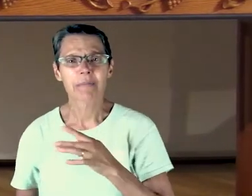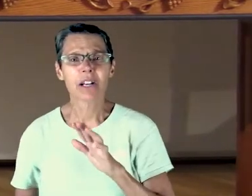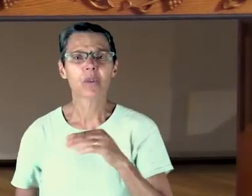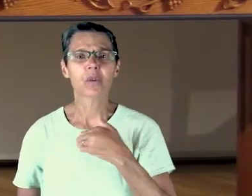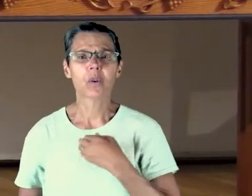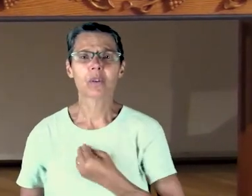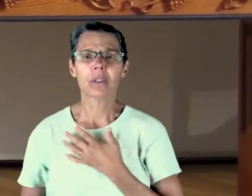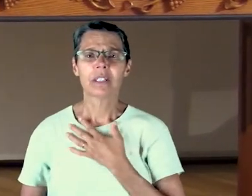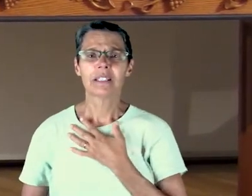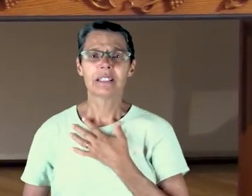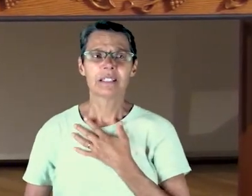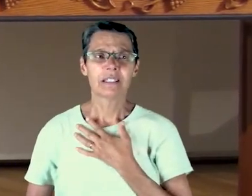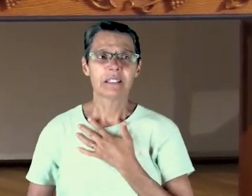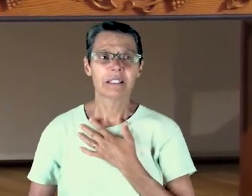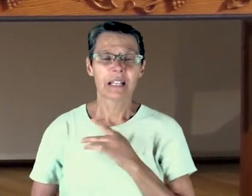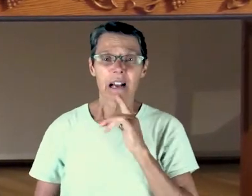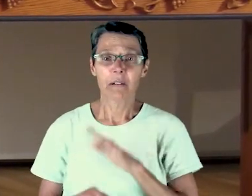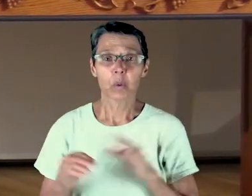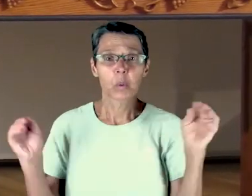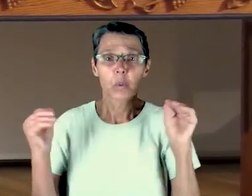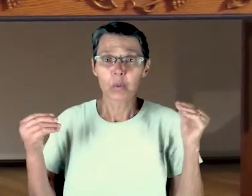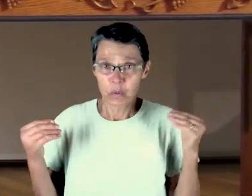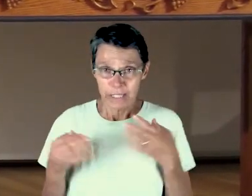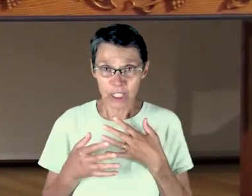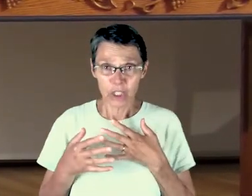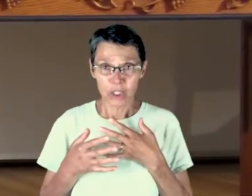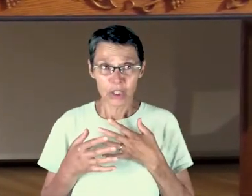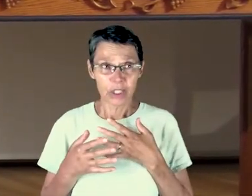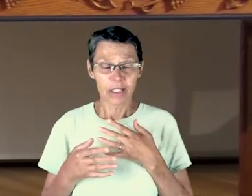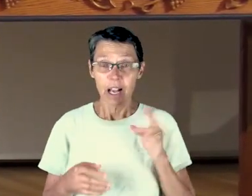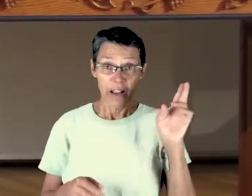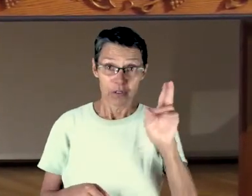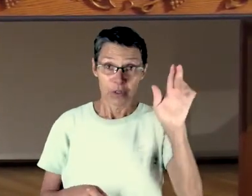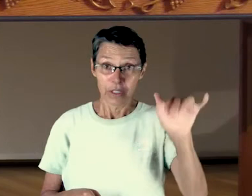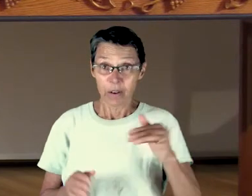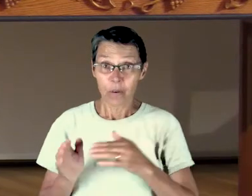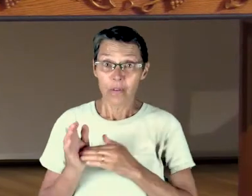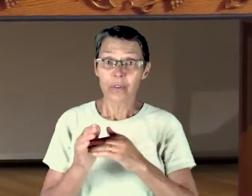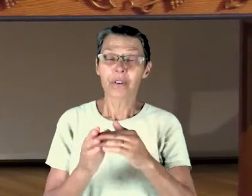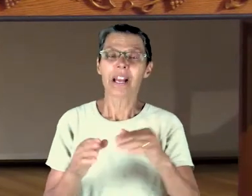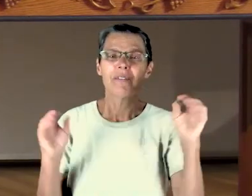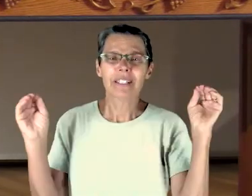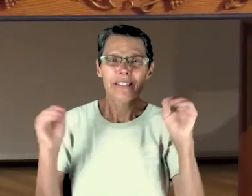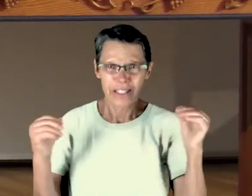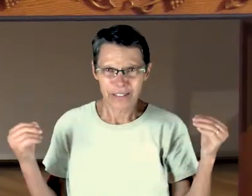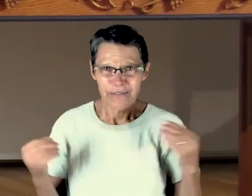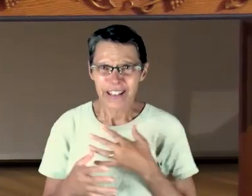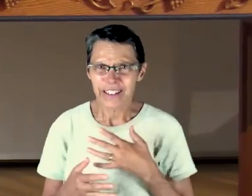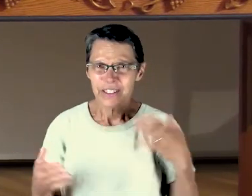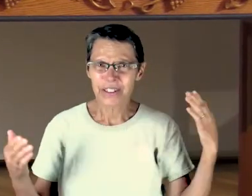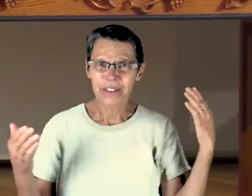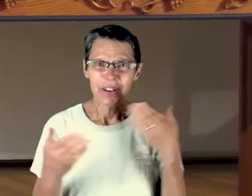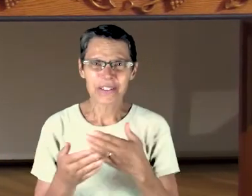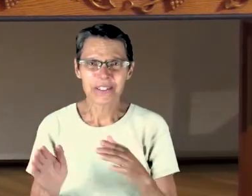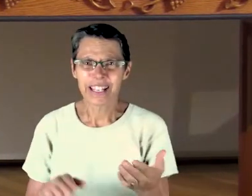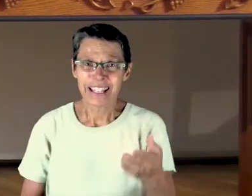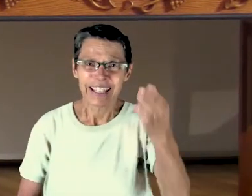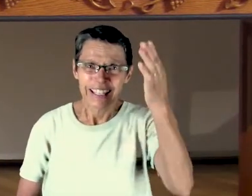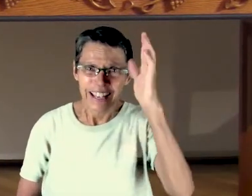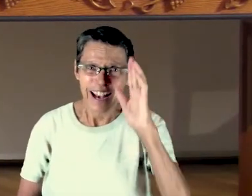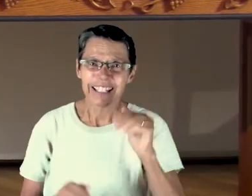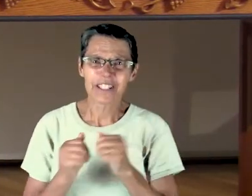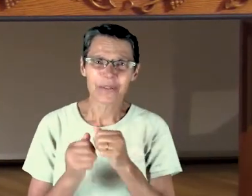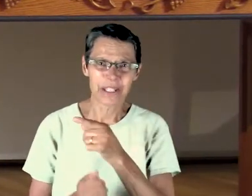about the promise that I don't have anything to fear? I've used that, friends, over and over again. You have nothing to fear as you approach death because God is with